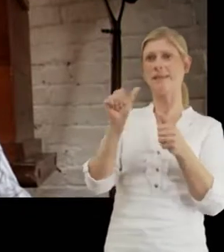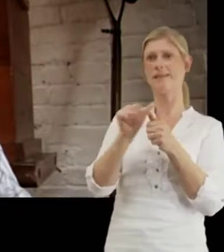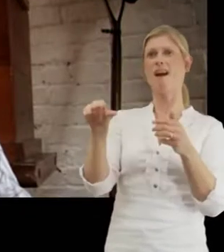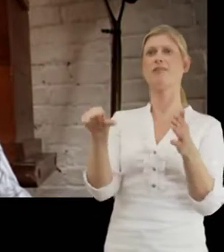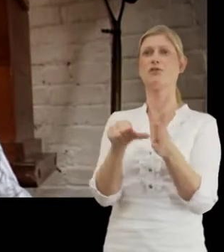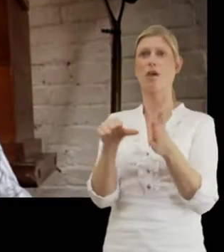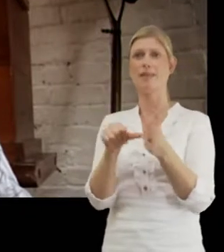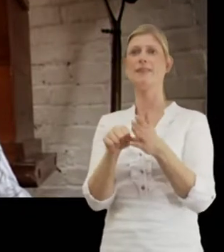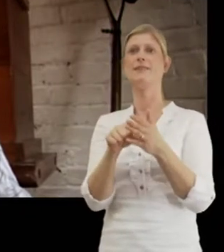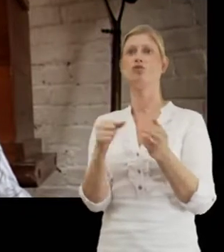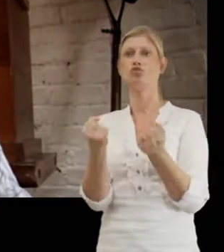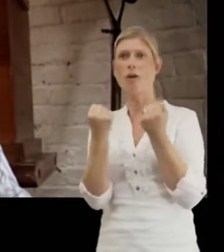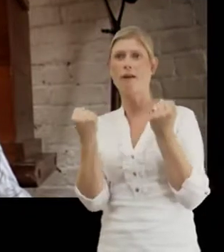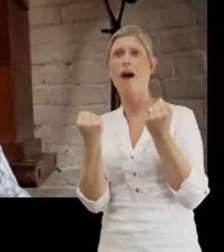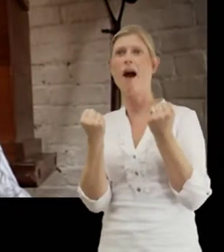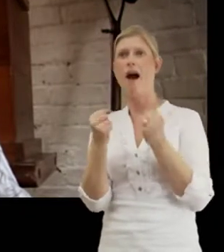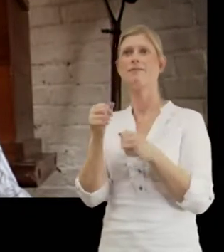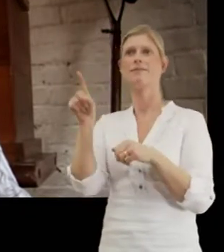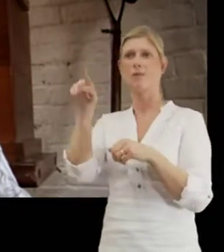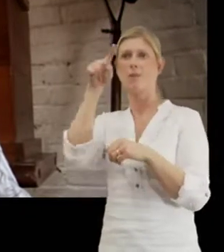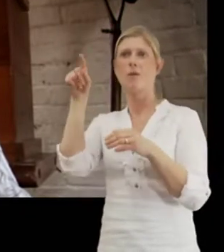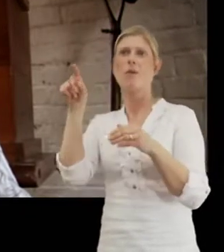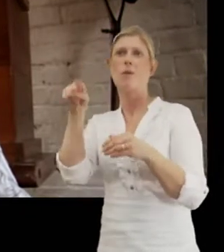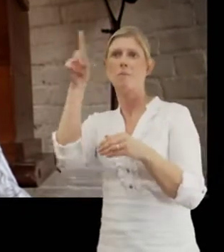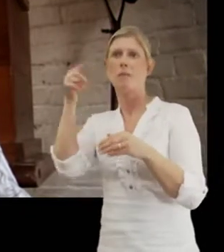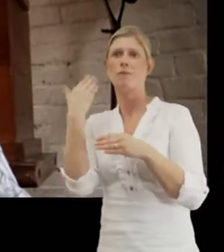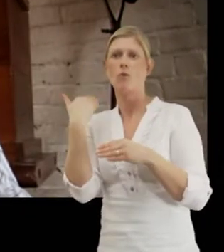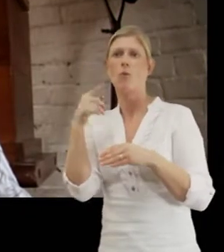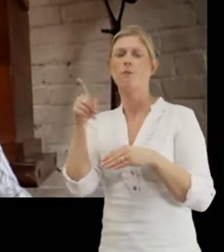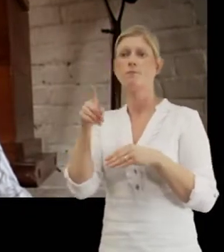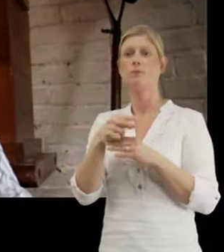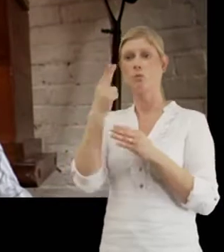And so it's been called Ellis Mill ever since that time.